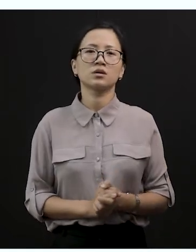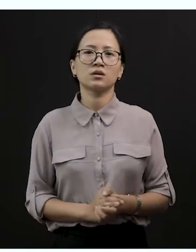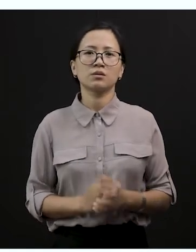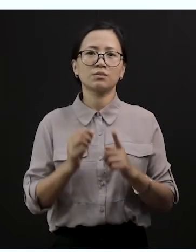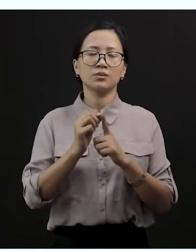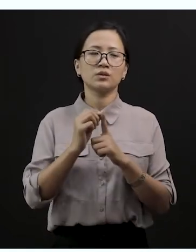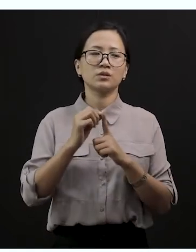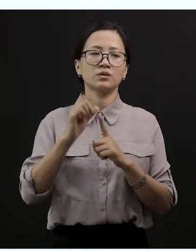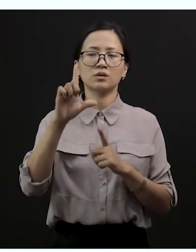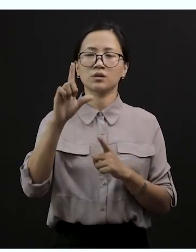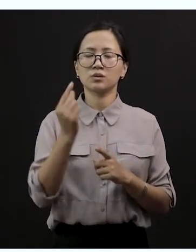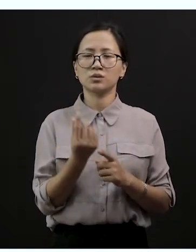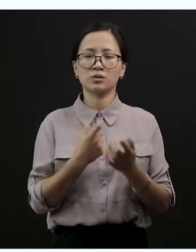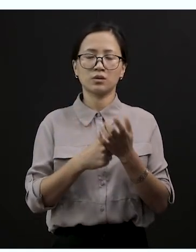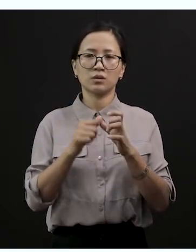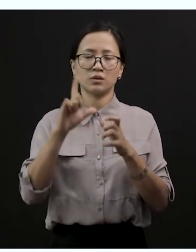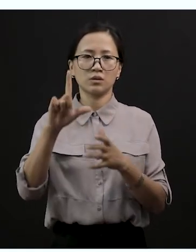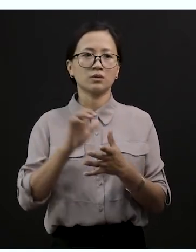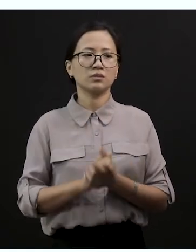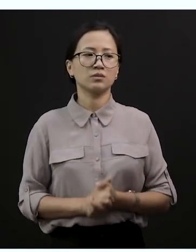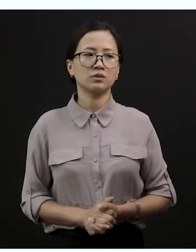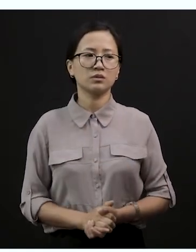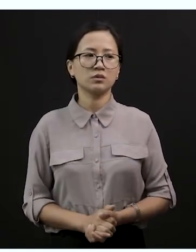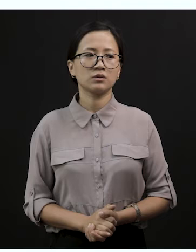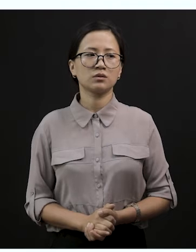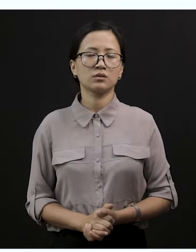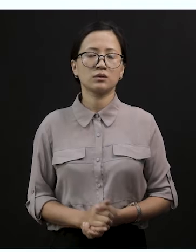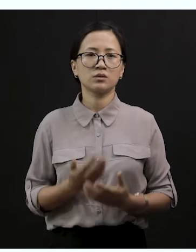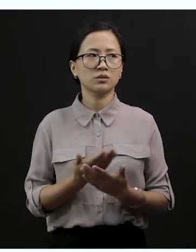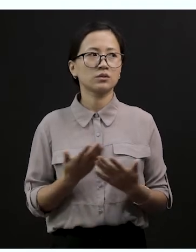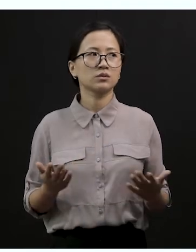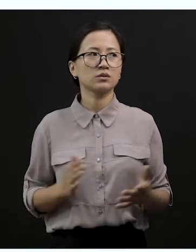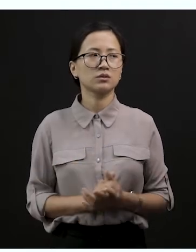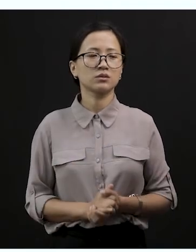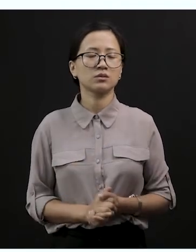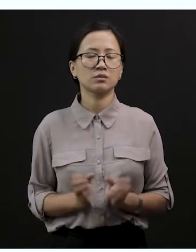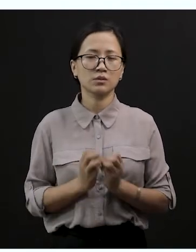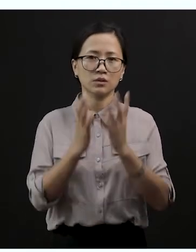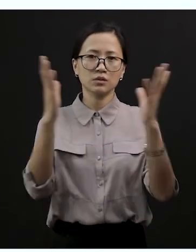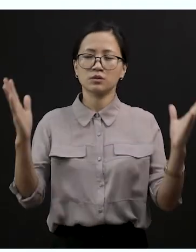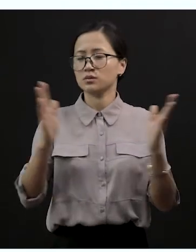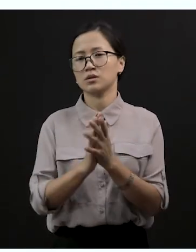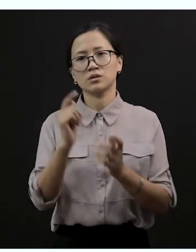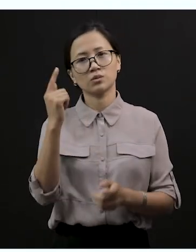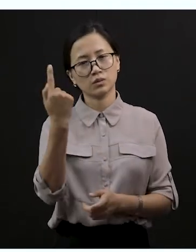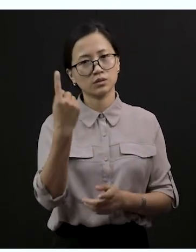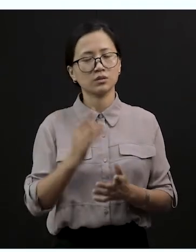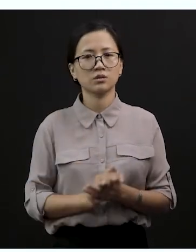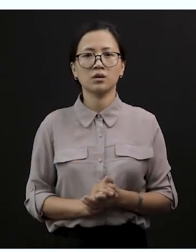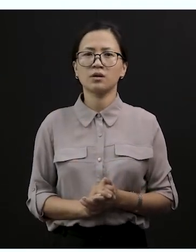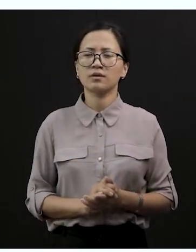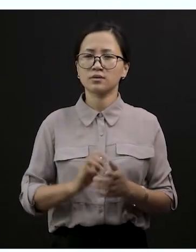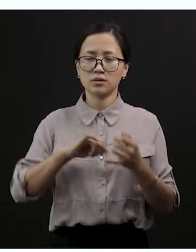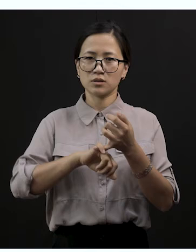as plural. So plural are those that are referred to many things at once, okay? And singular are